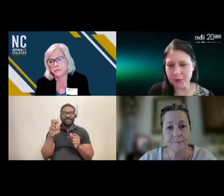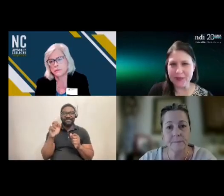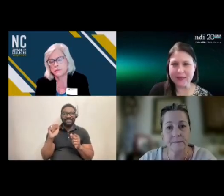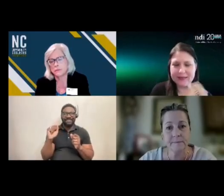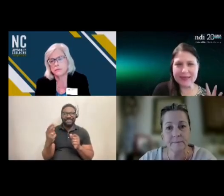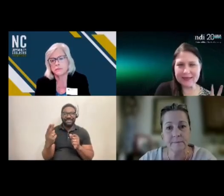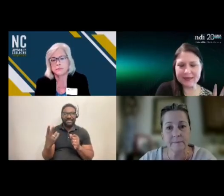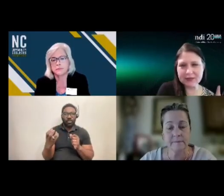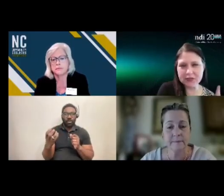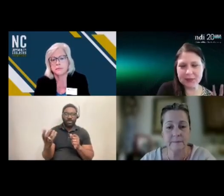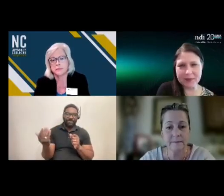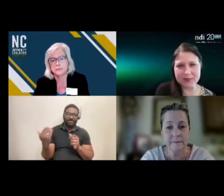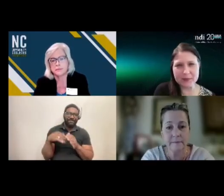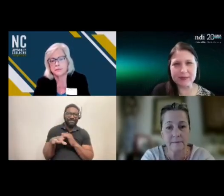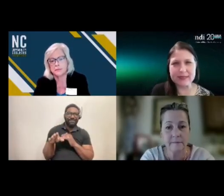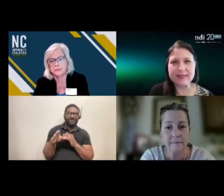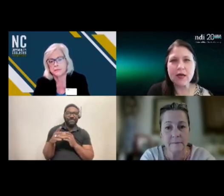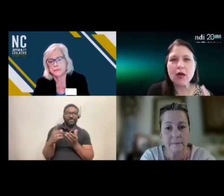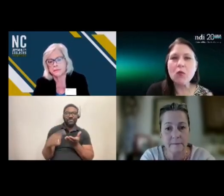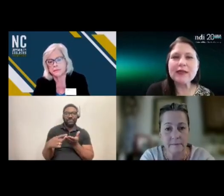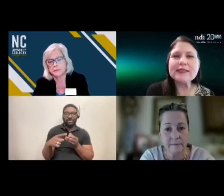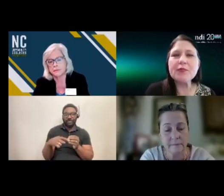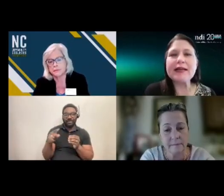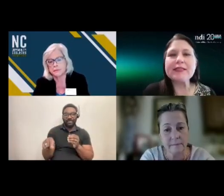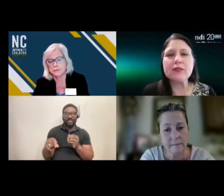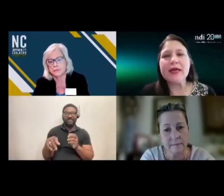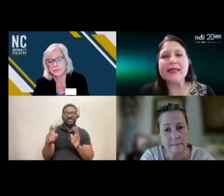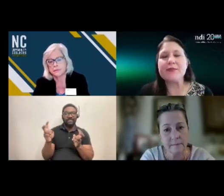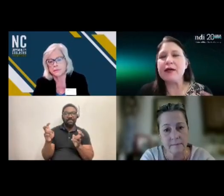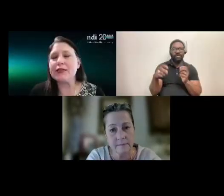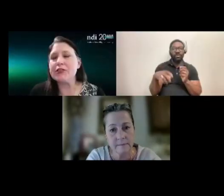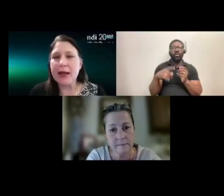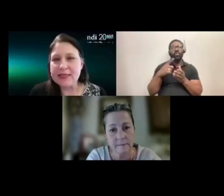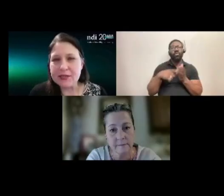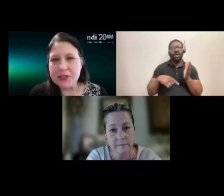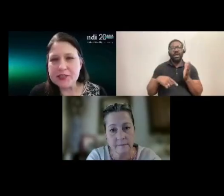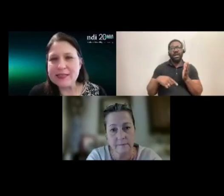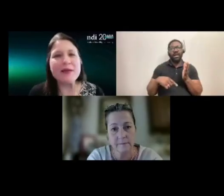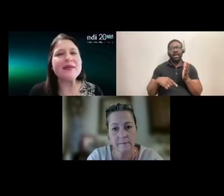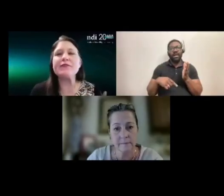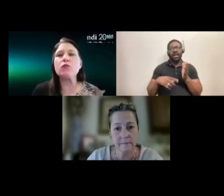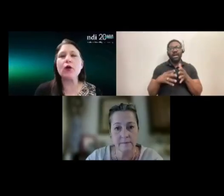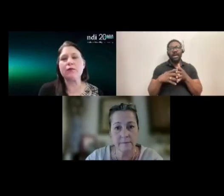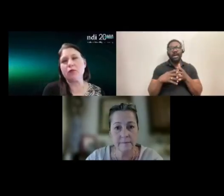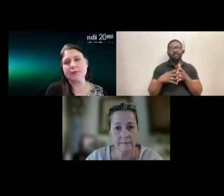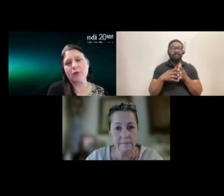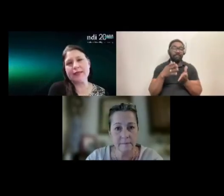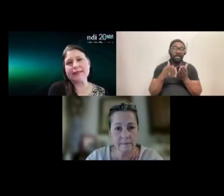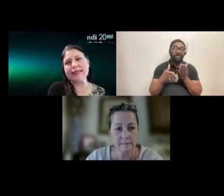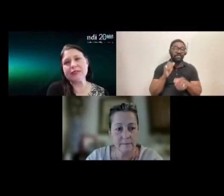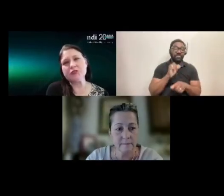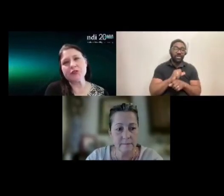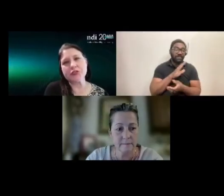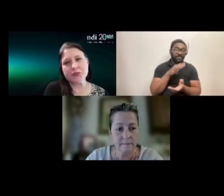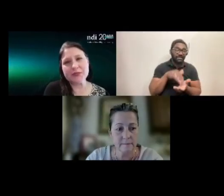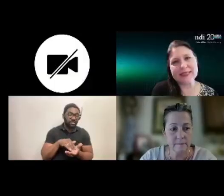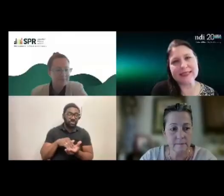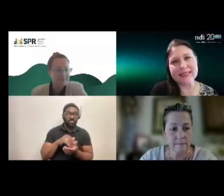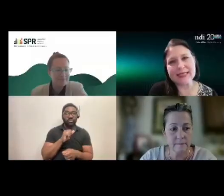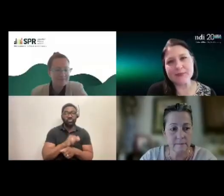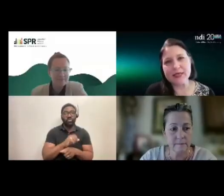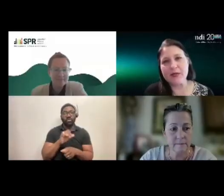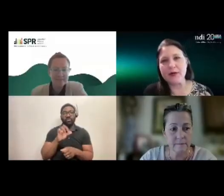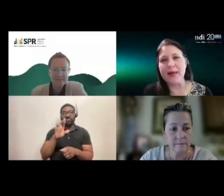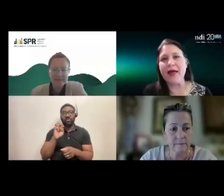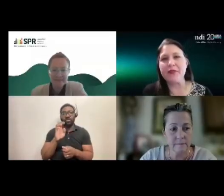talk about because I think she might be able to speak well to this. What are some practical ways American Job Centers and maybe even workforce boards could